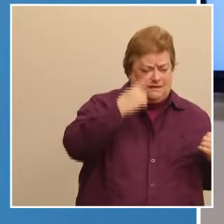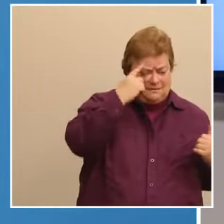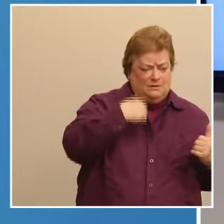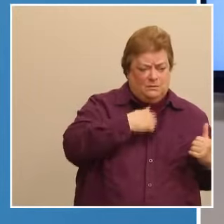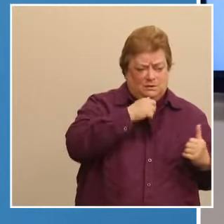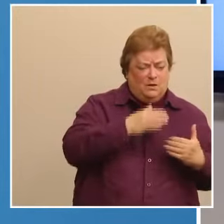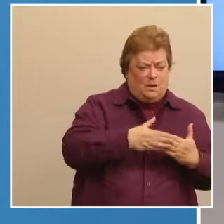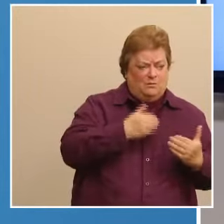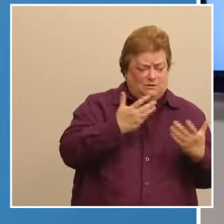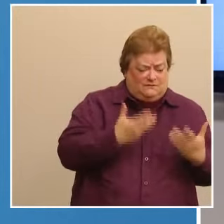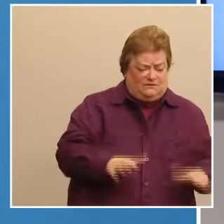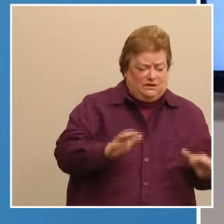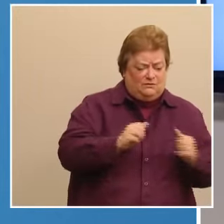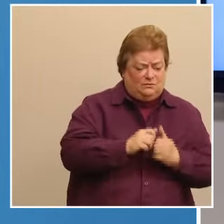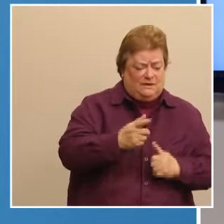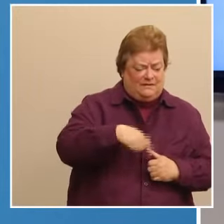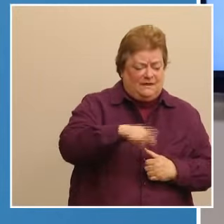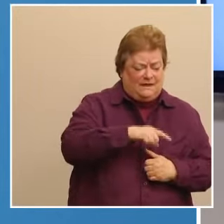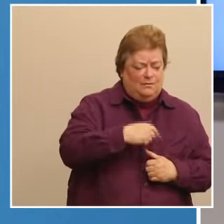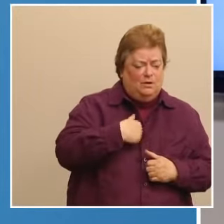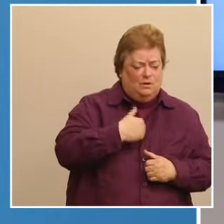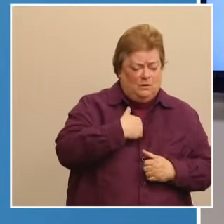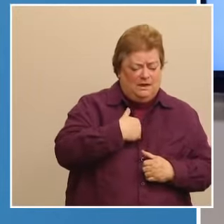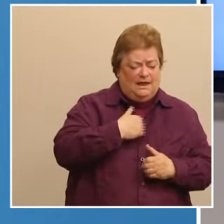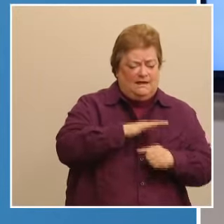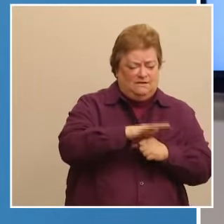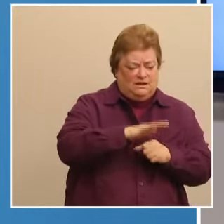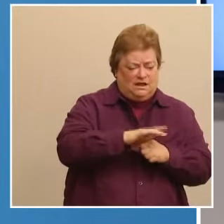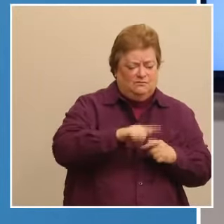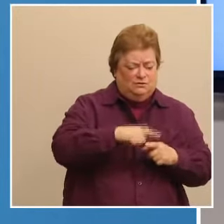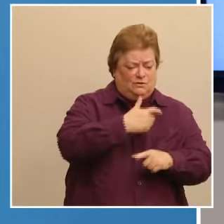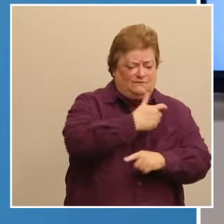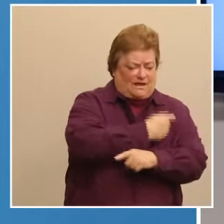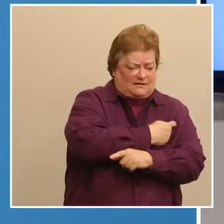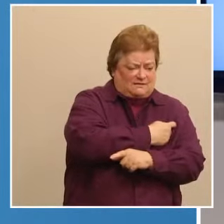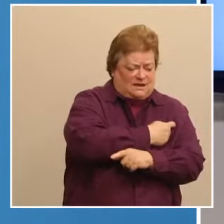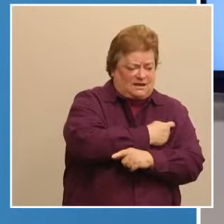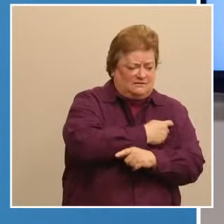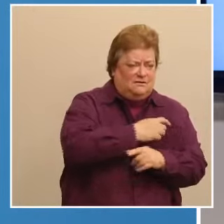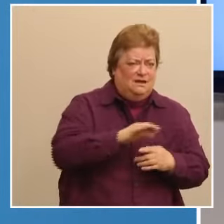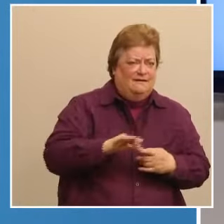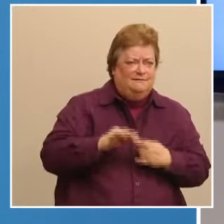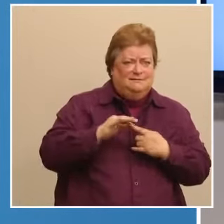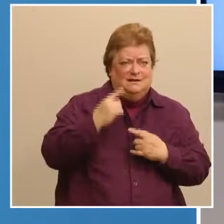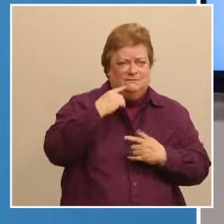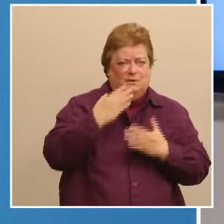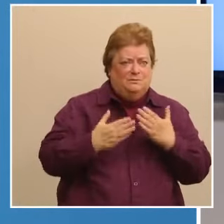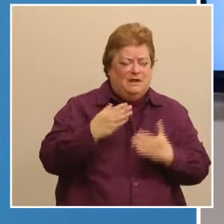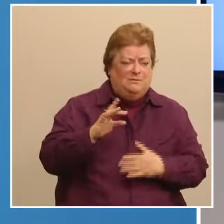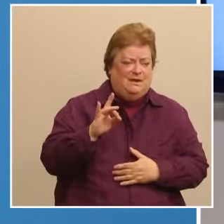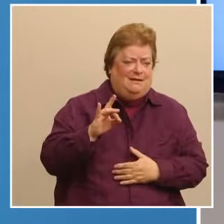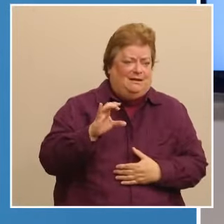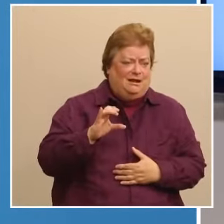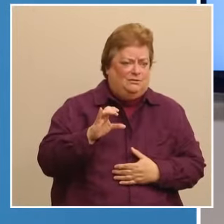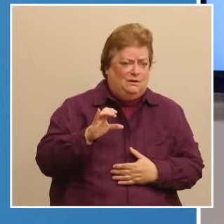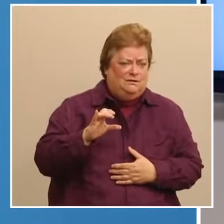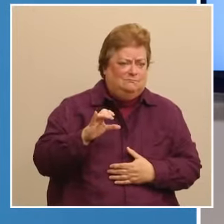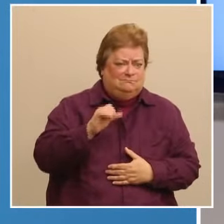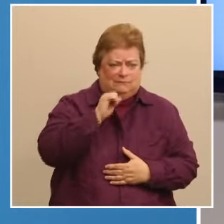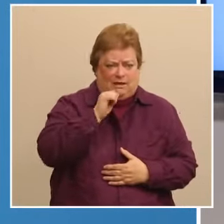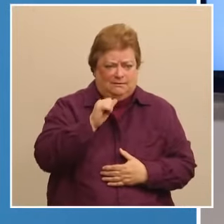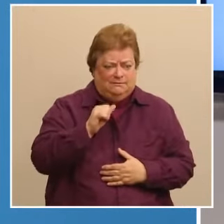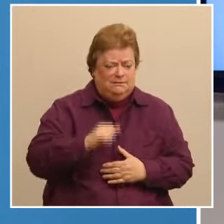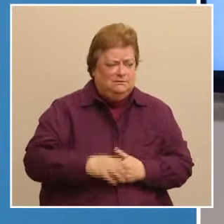them. We have enough to vaccinate almost, except for about 800 of them